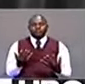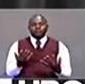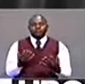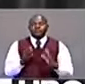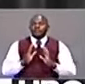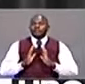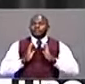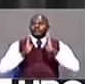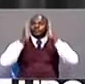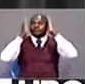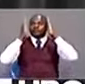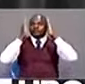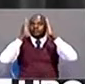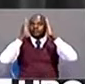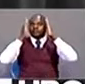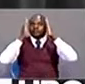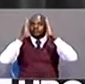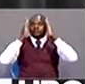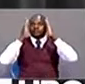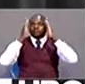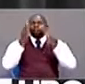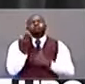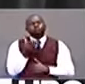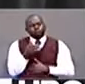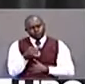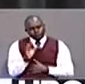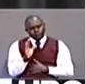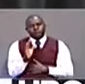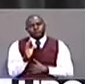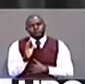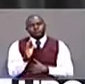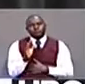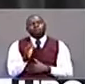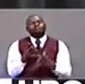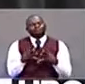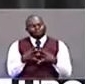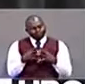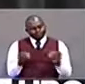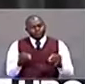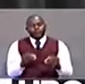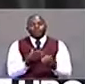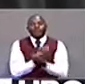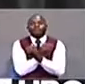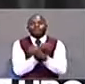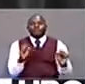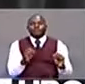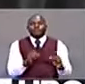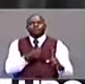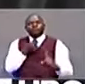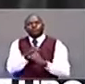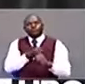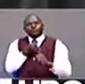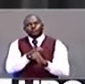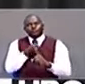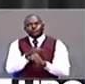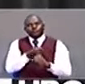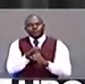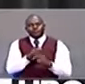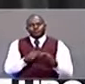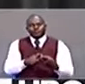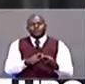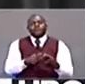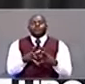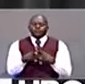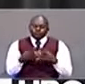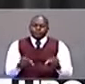The Archbishop, so much. We will miss a freedom fighter. We will miss a